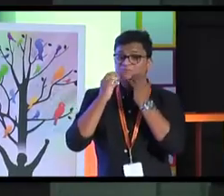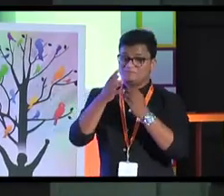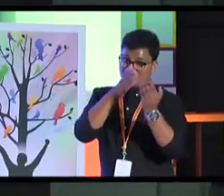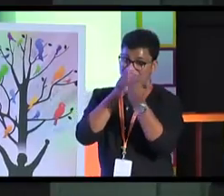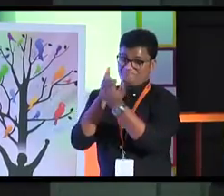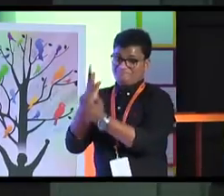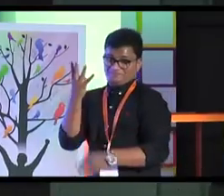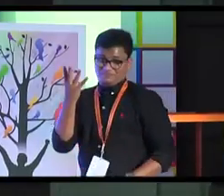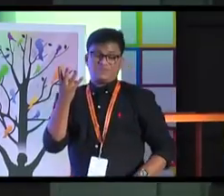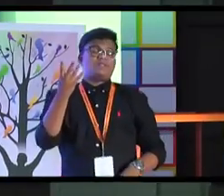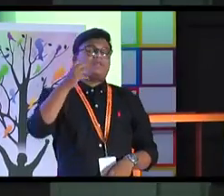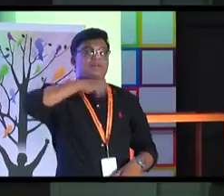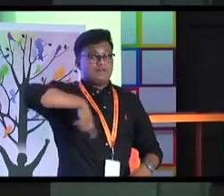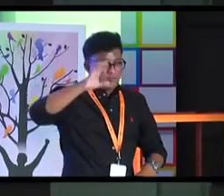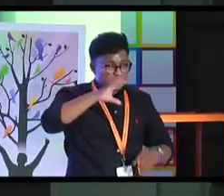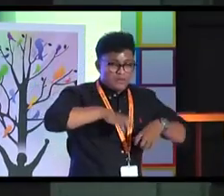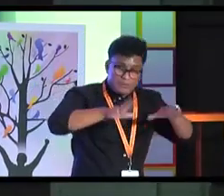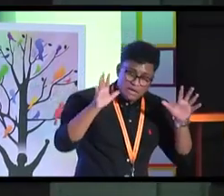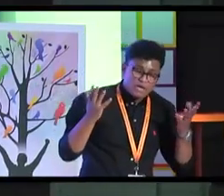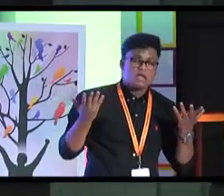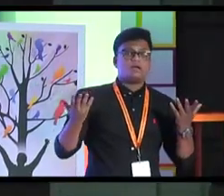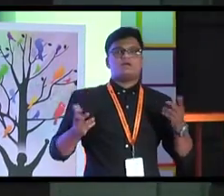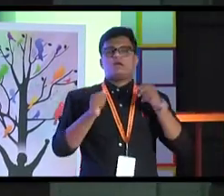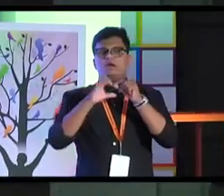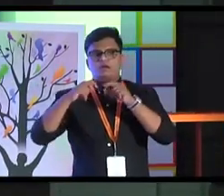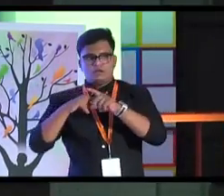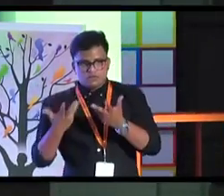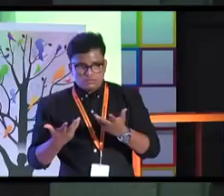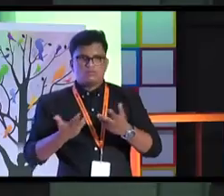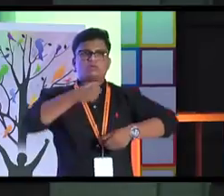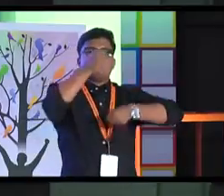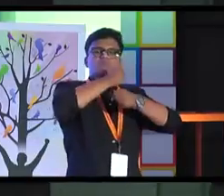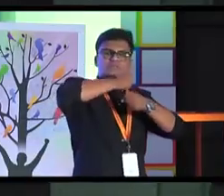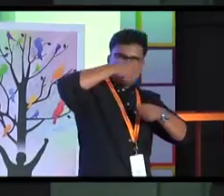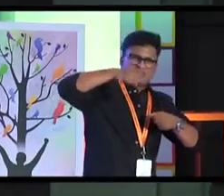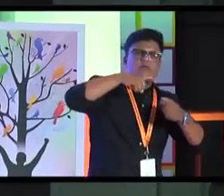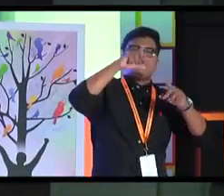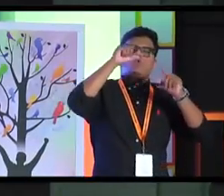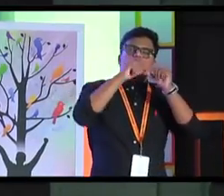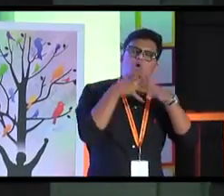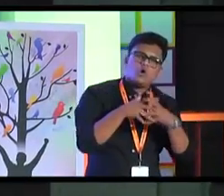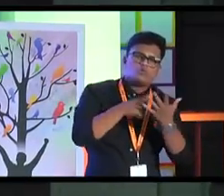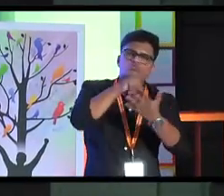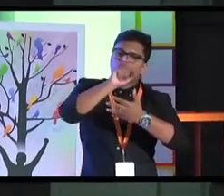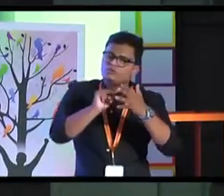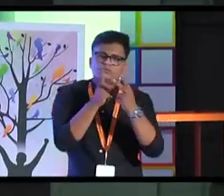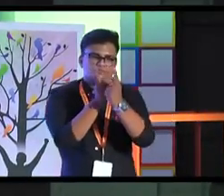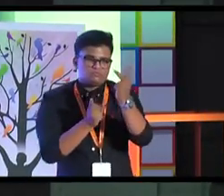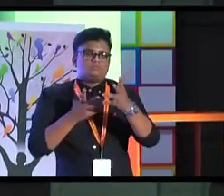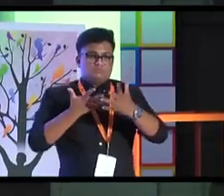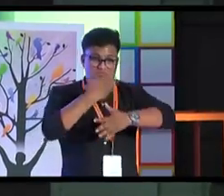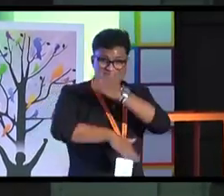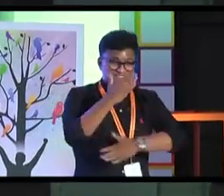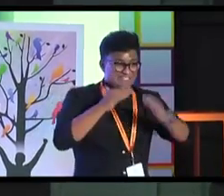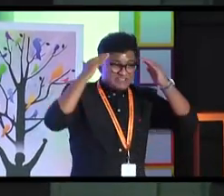bringing Accessible India campaign or the 7 manifesto commitment which are now Government of India's promise, or even lately the disability bill